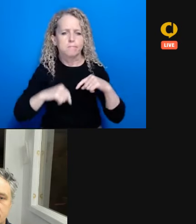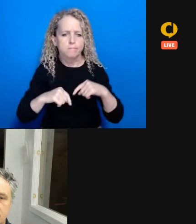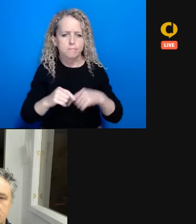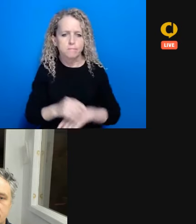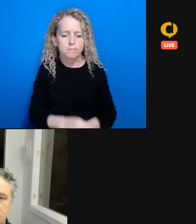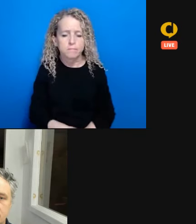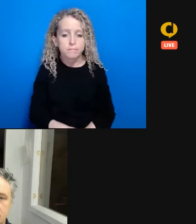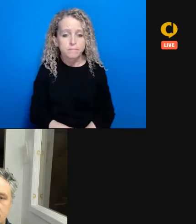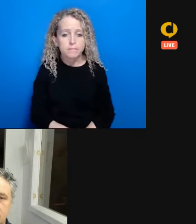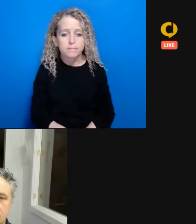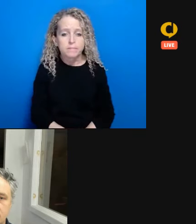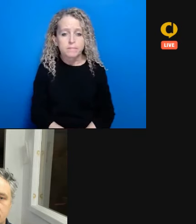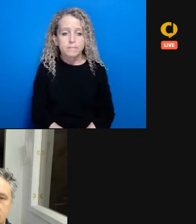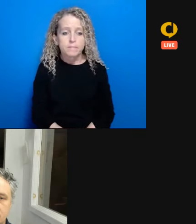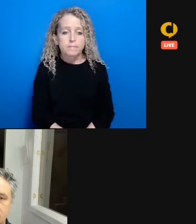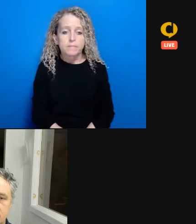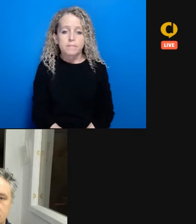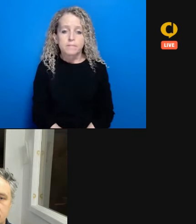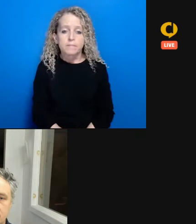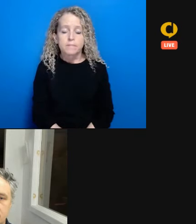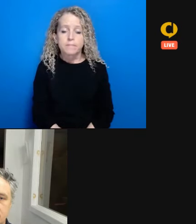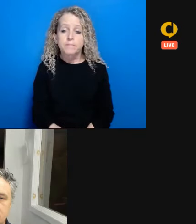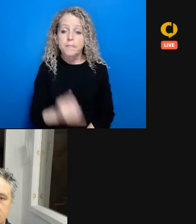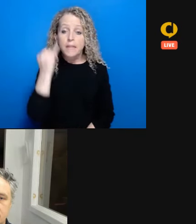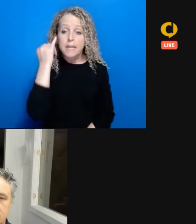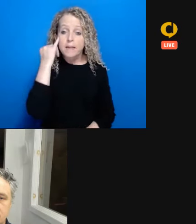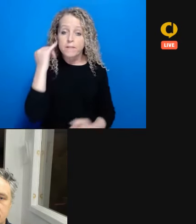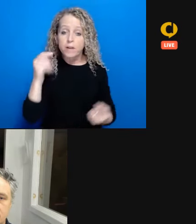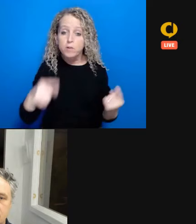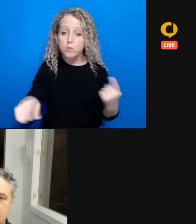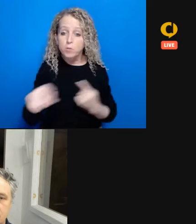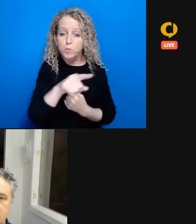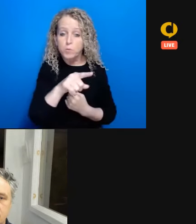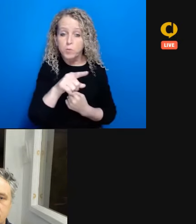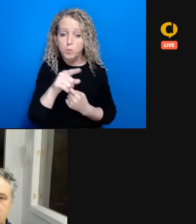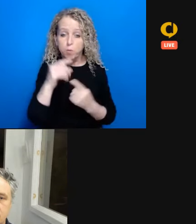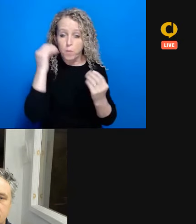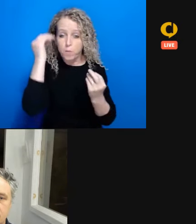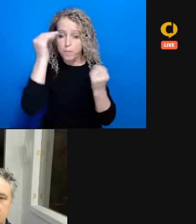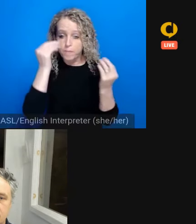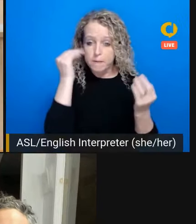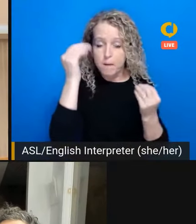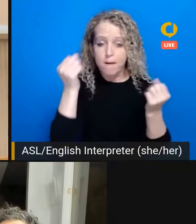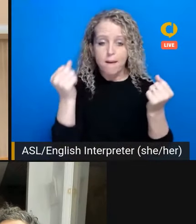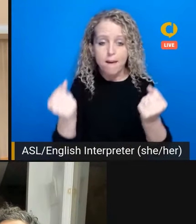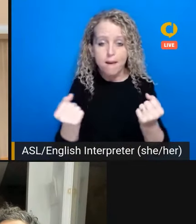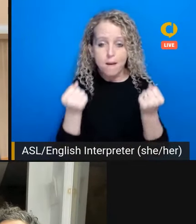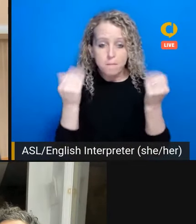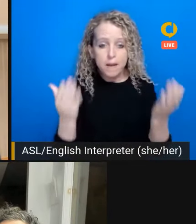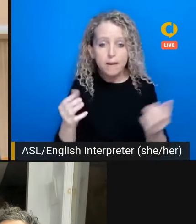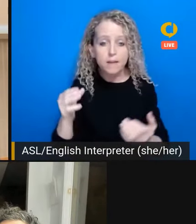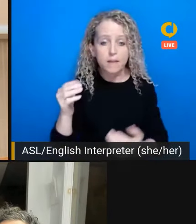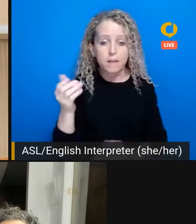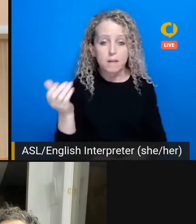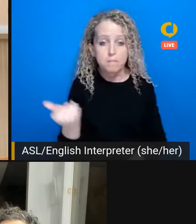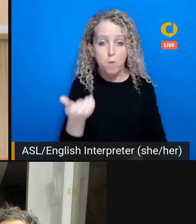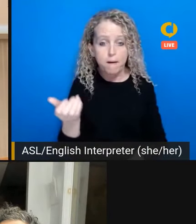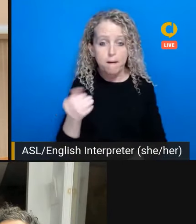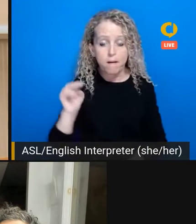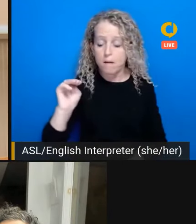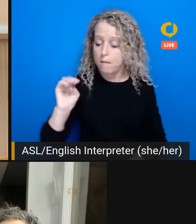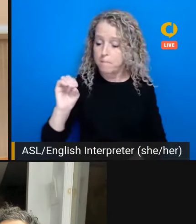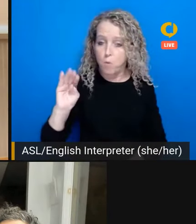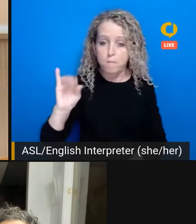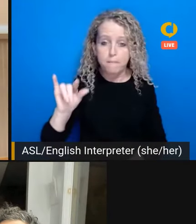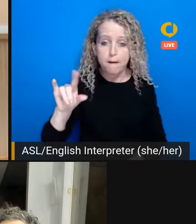think about how many mobile systems are in the world